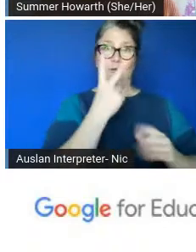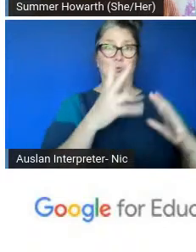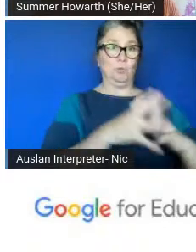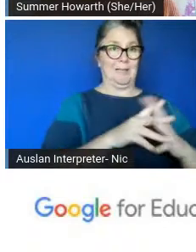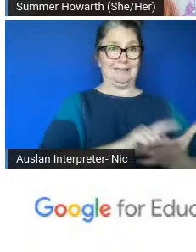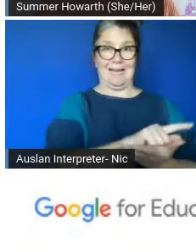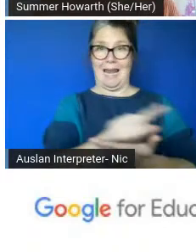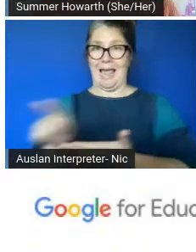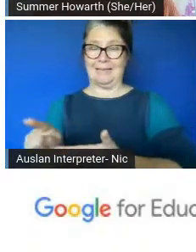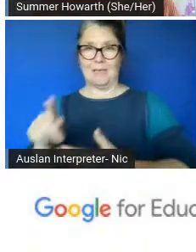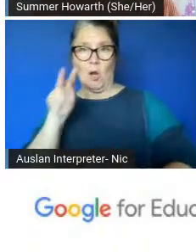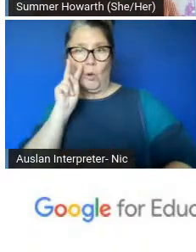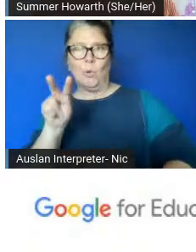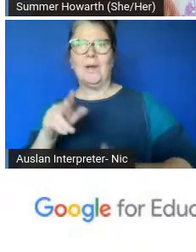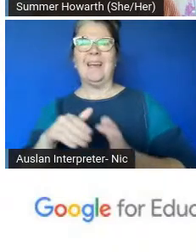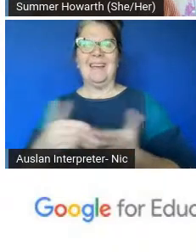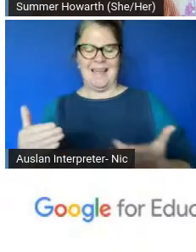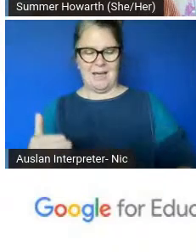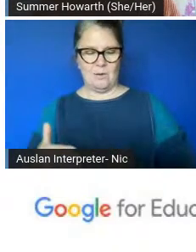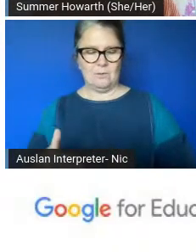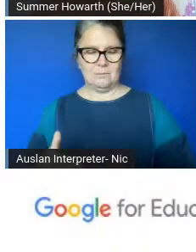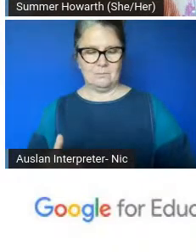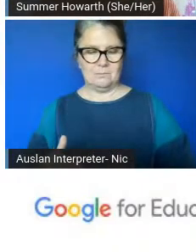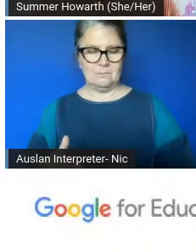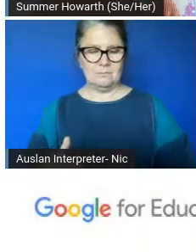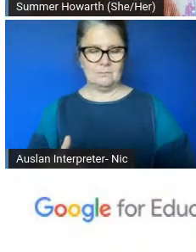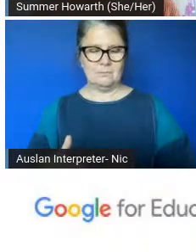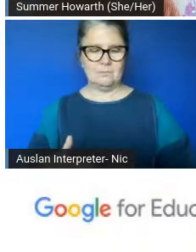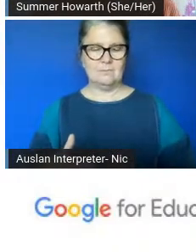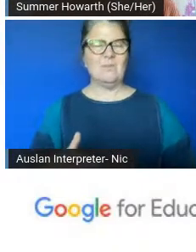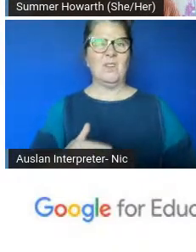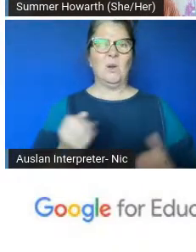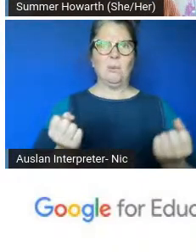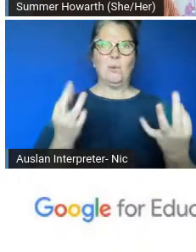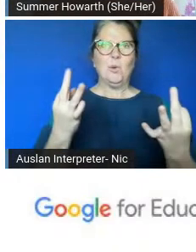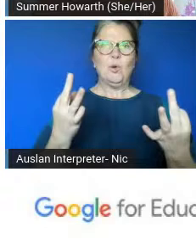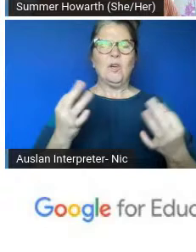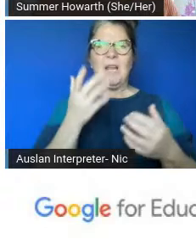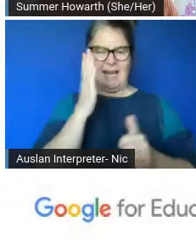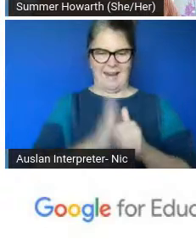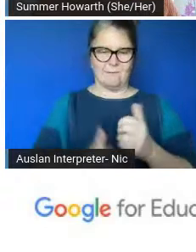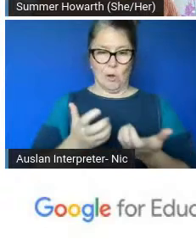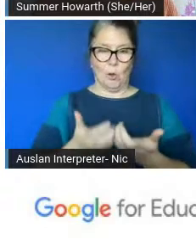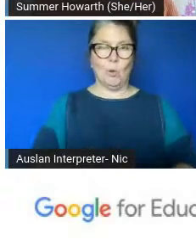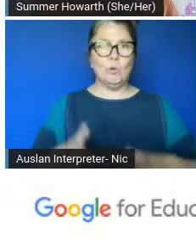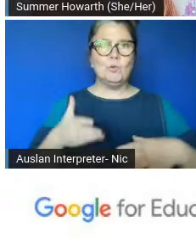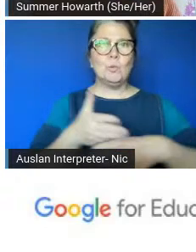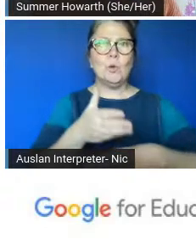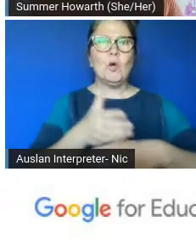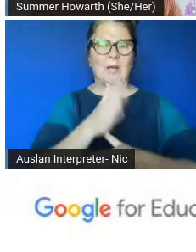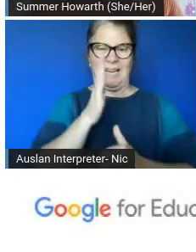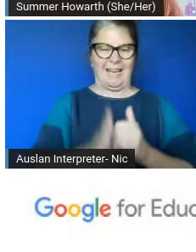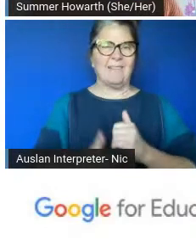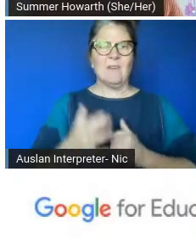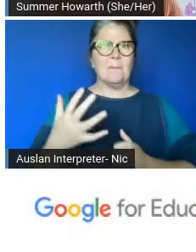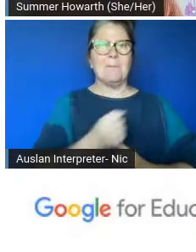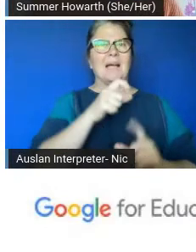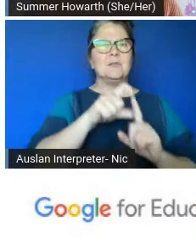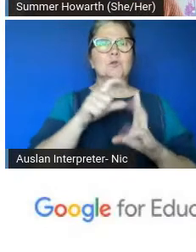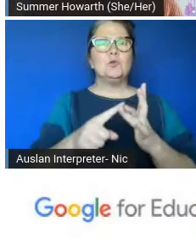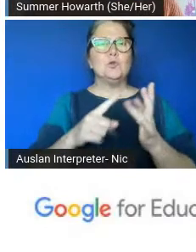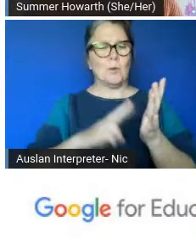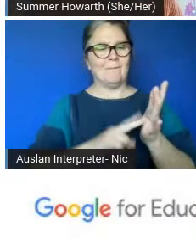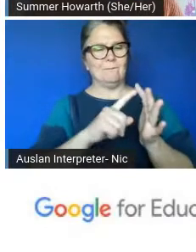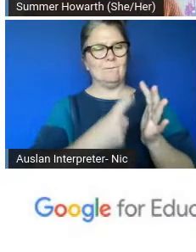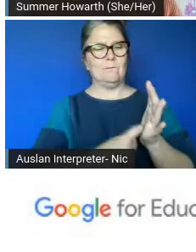there are no keystroke is ever lost. You never lose work. You don't need to do versions per se, because the whole